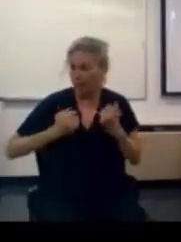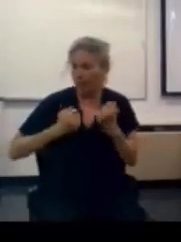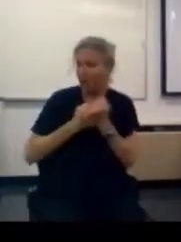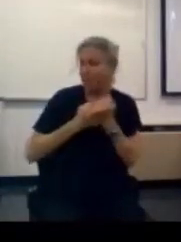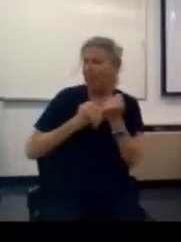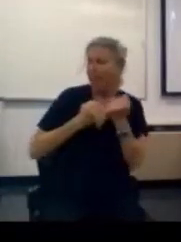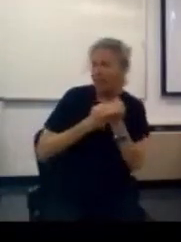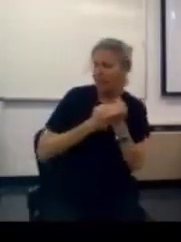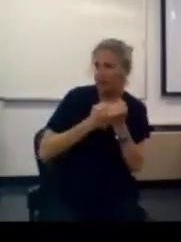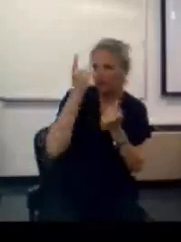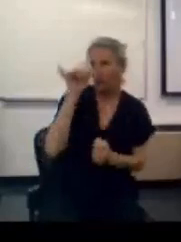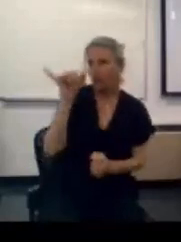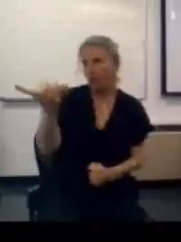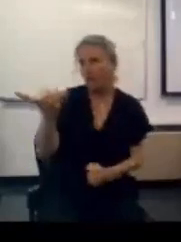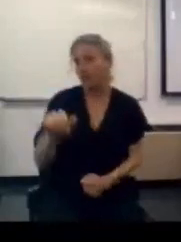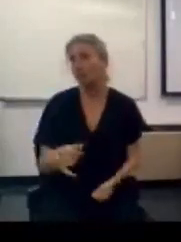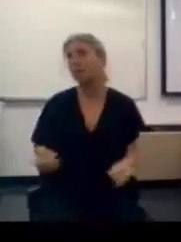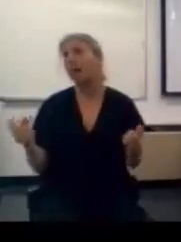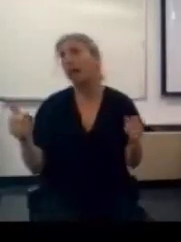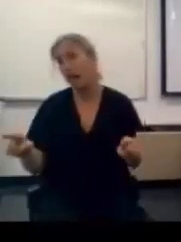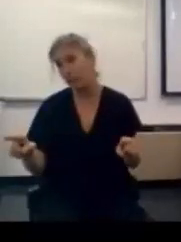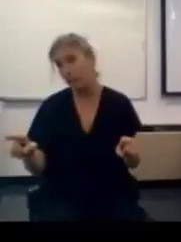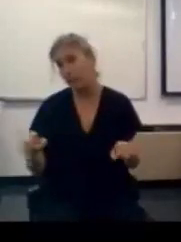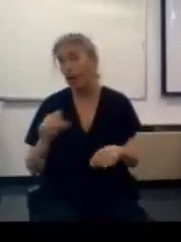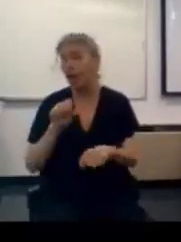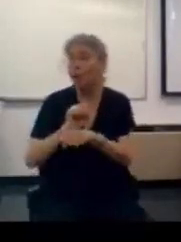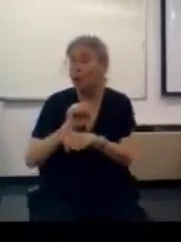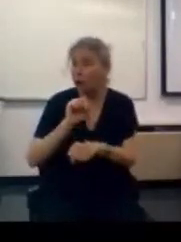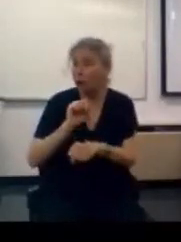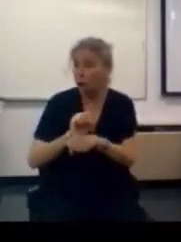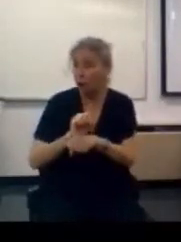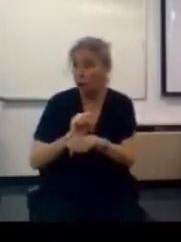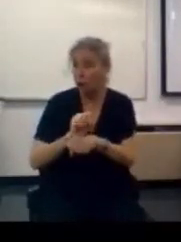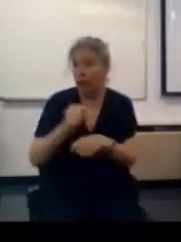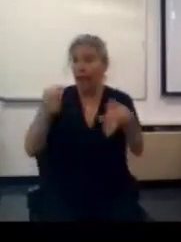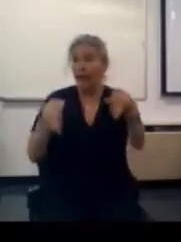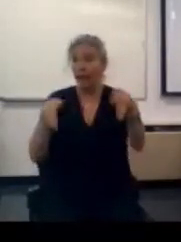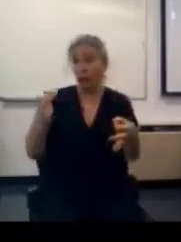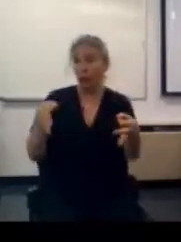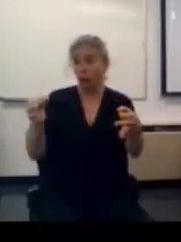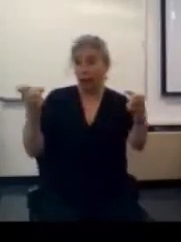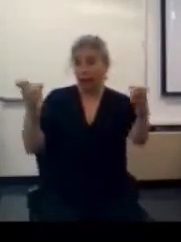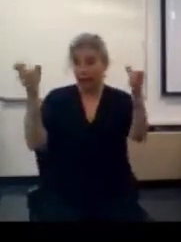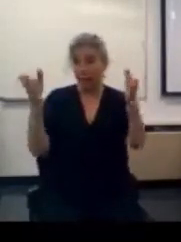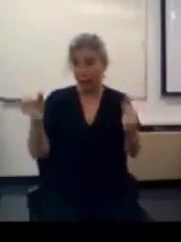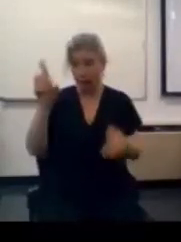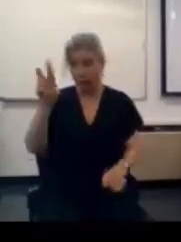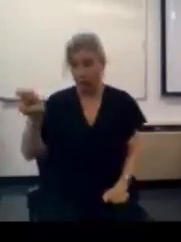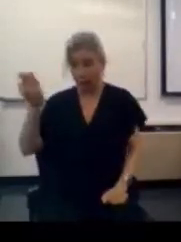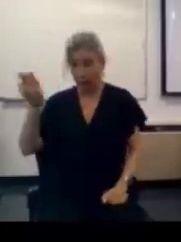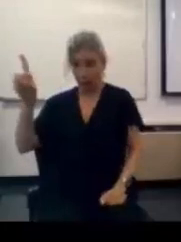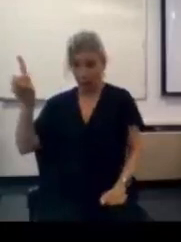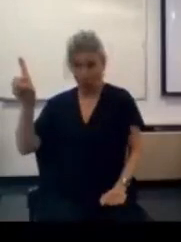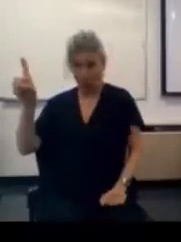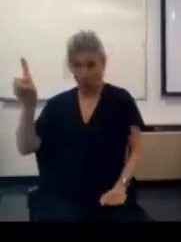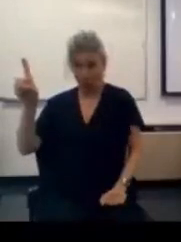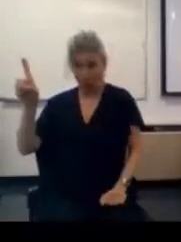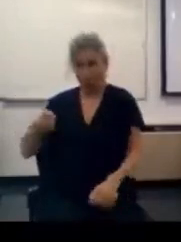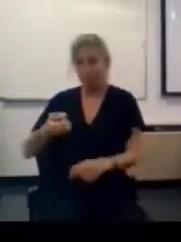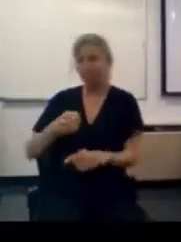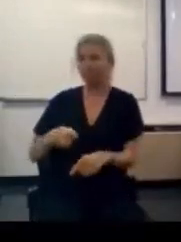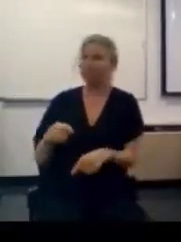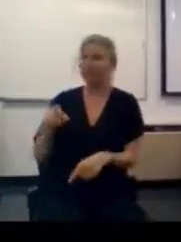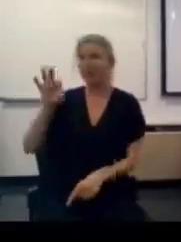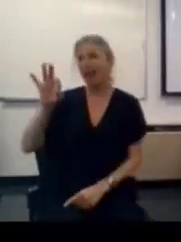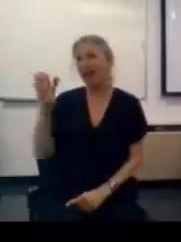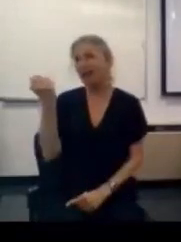change my life and my advocacy for forever. So it turns out my work as a court administrator in 2001 in the